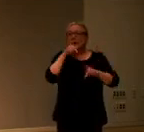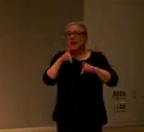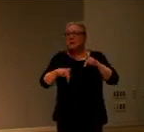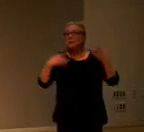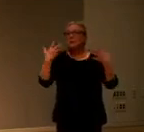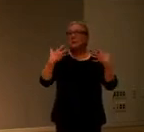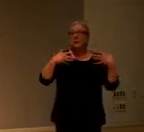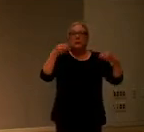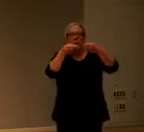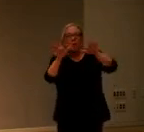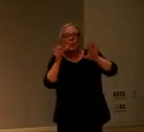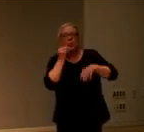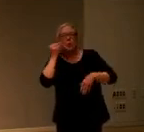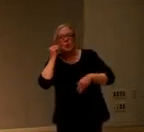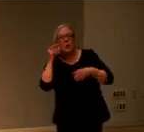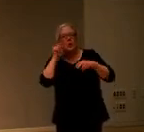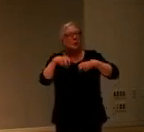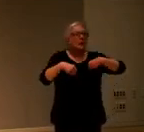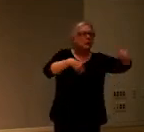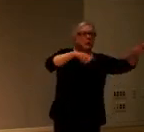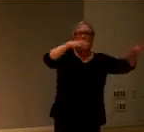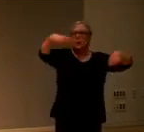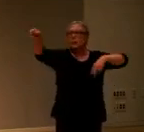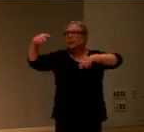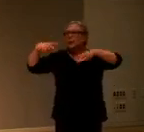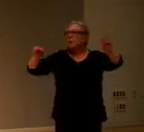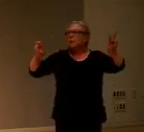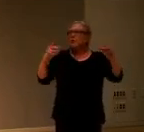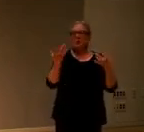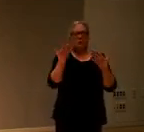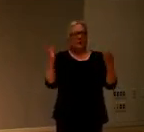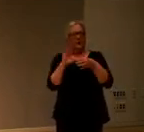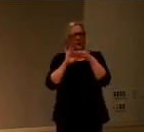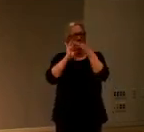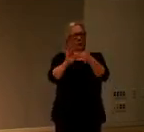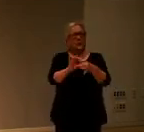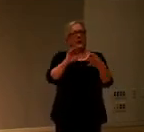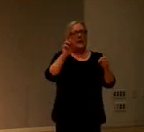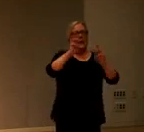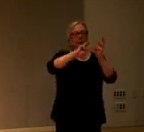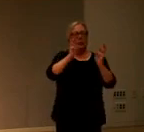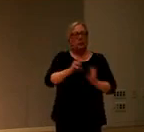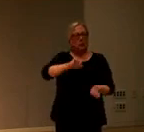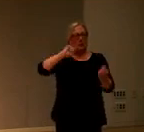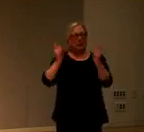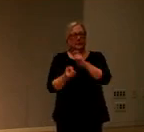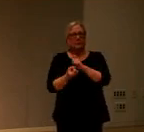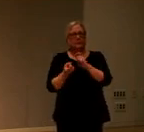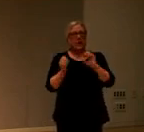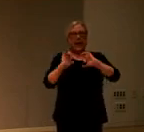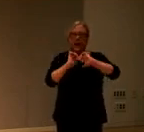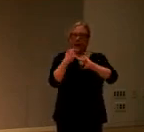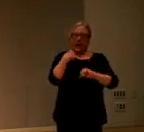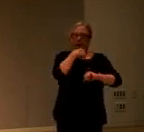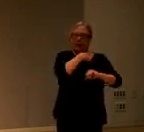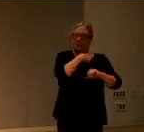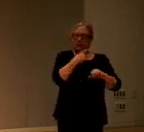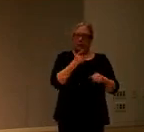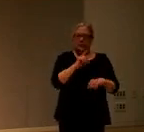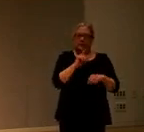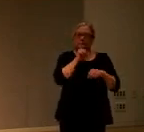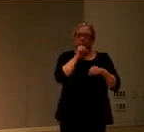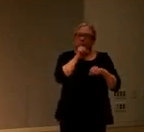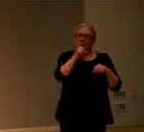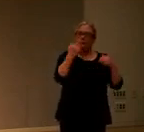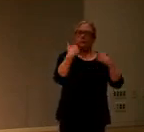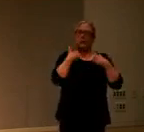result of climate-driven events, how do we actually make sure that we can have care in those